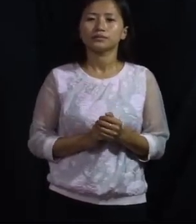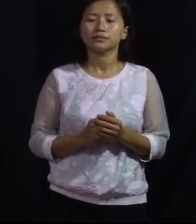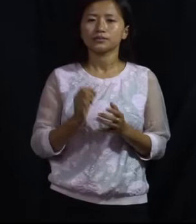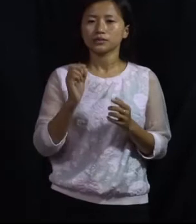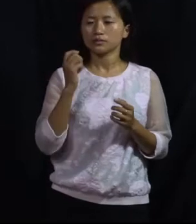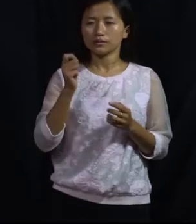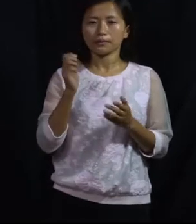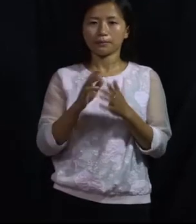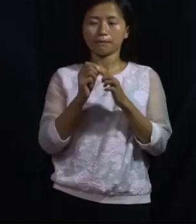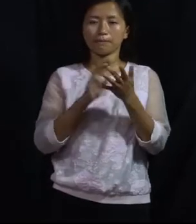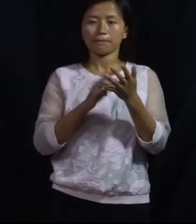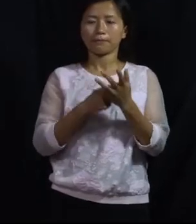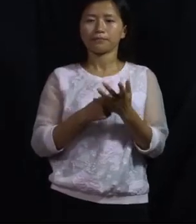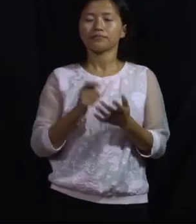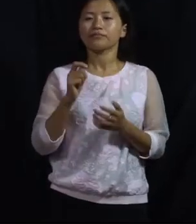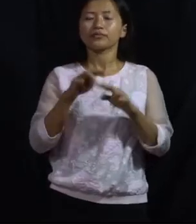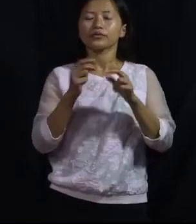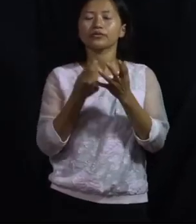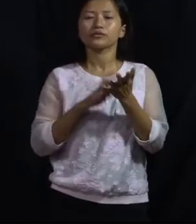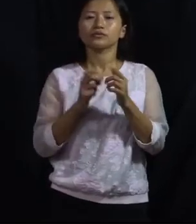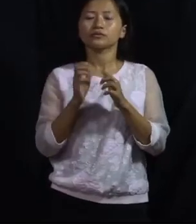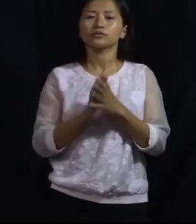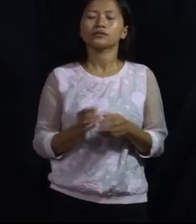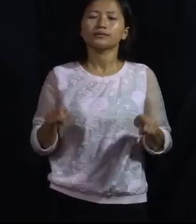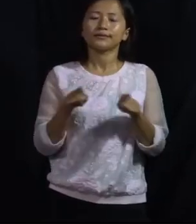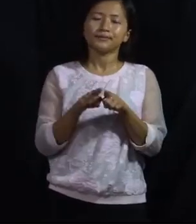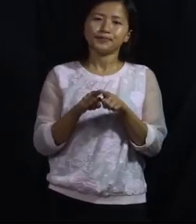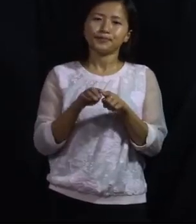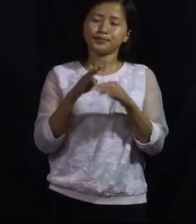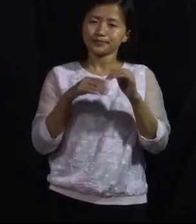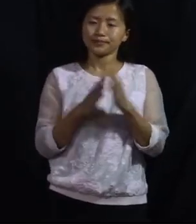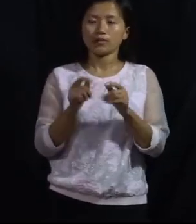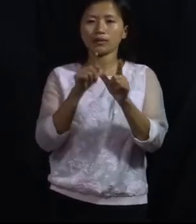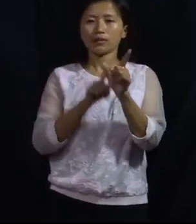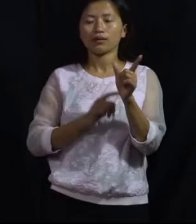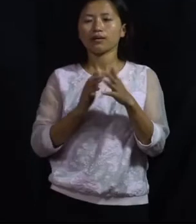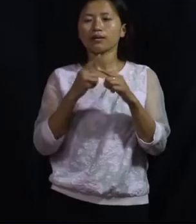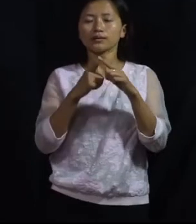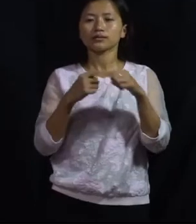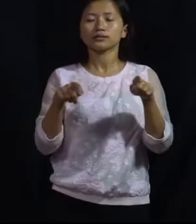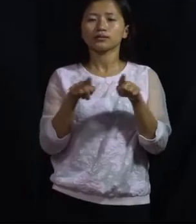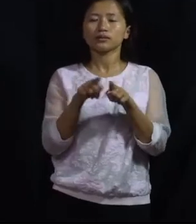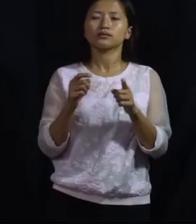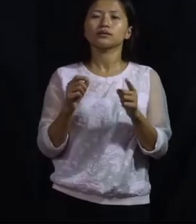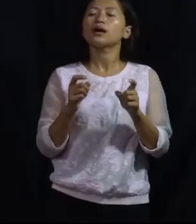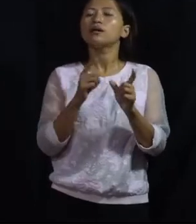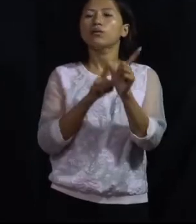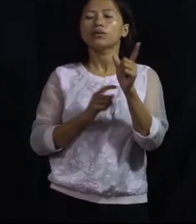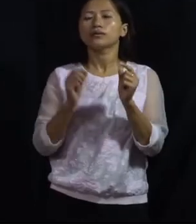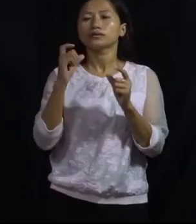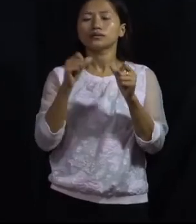employees provident fund, general reserve, then X capital and Y's capital. And on the asset side, you